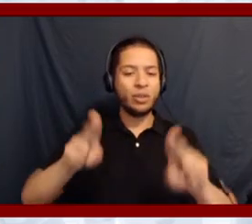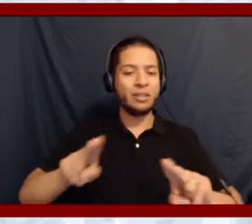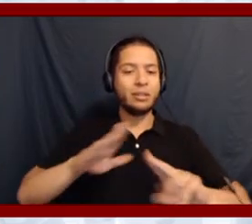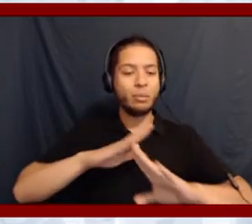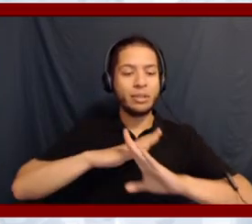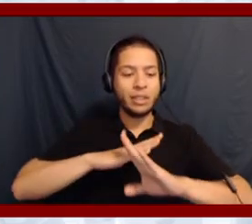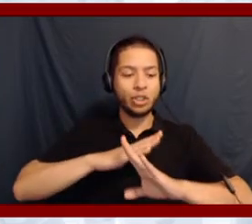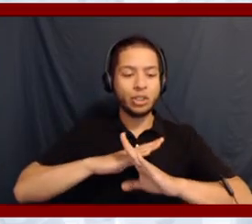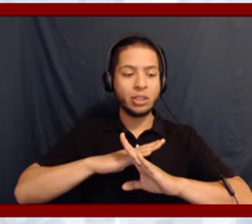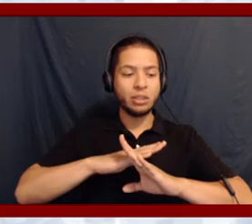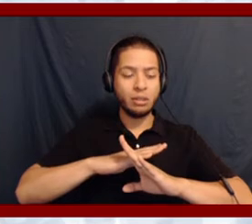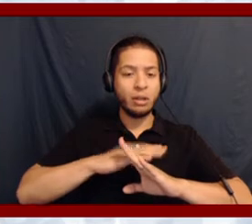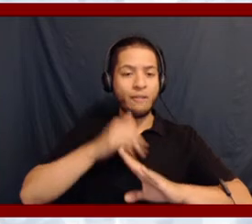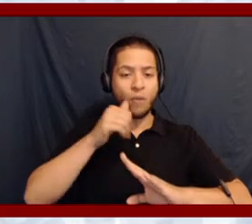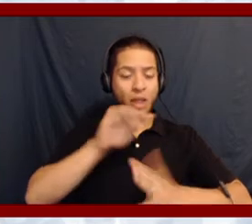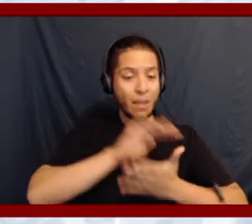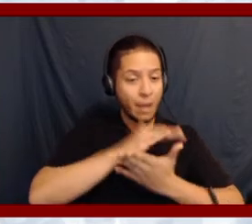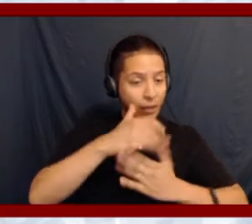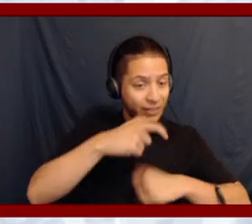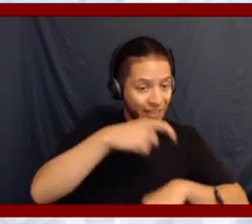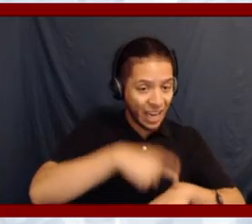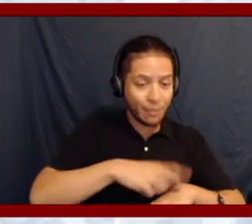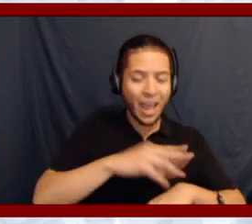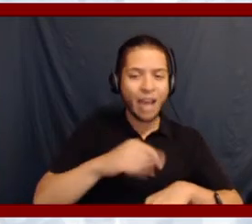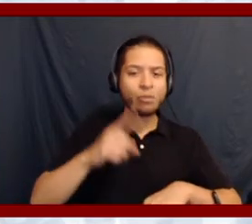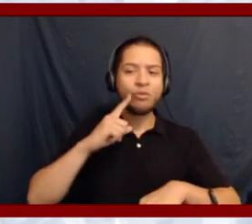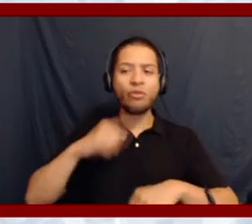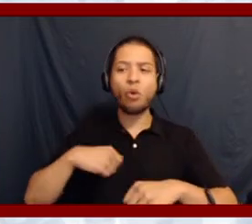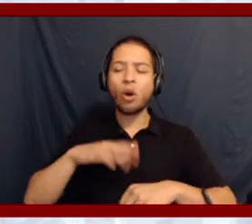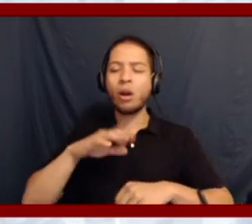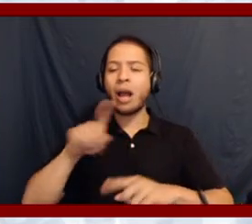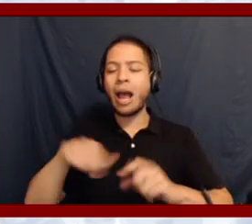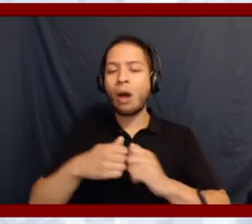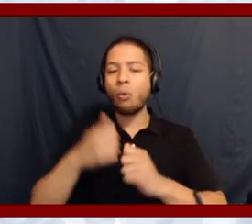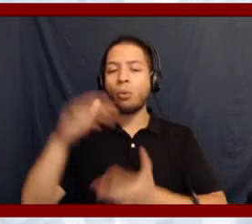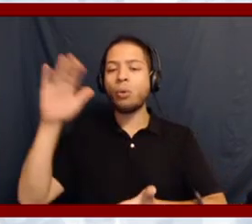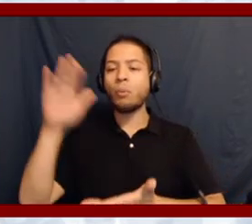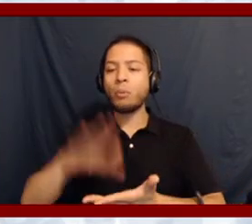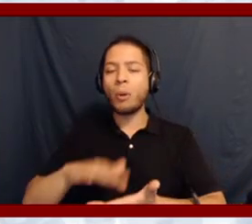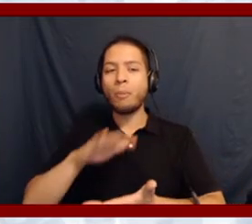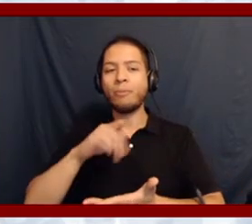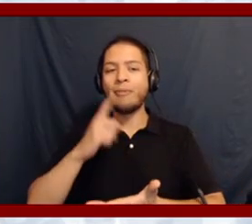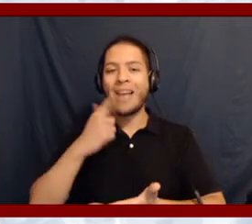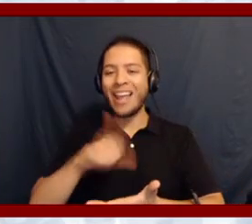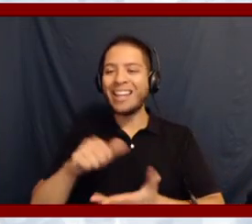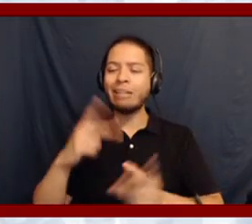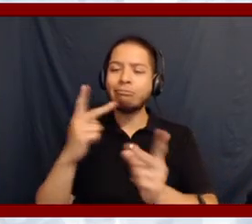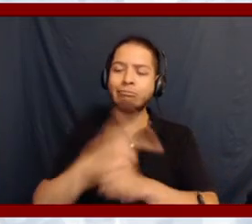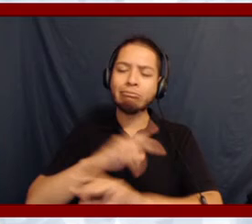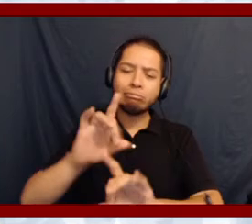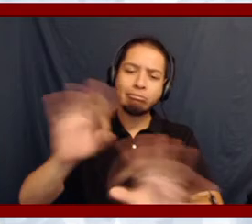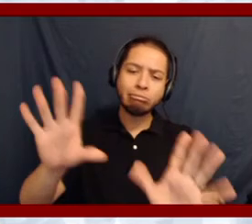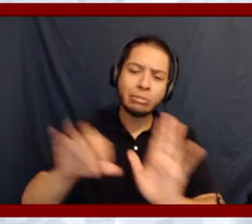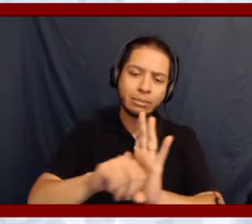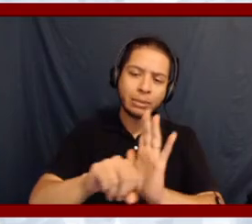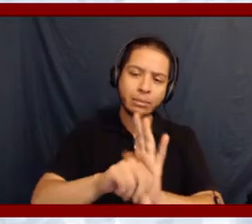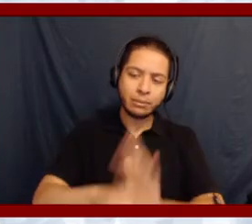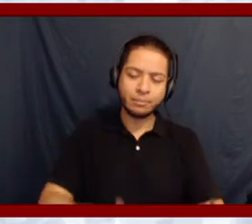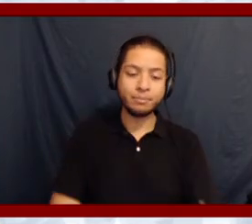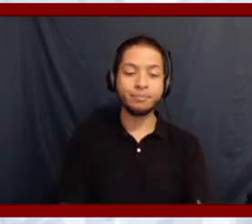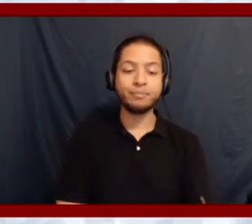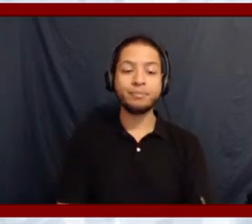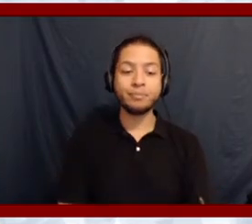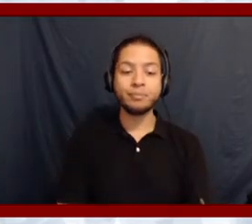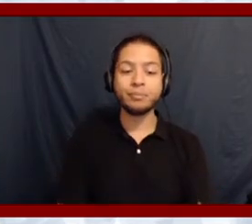its durability, but also in its intensity. Well, so again, you've kind of spoken to the vaccines